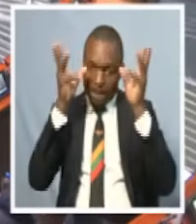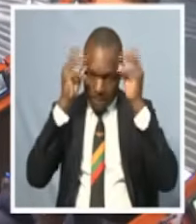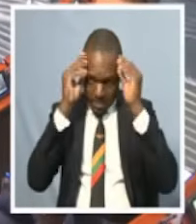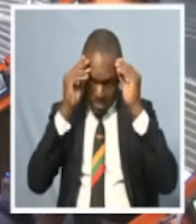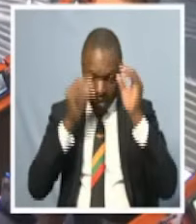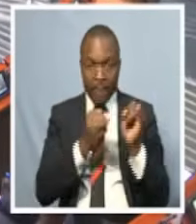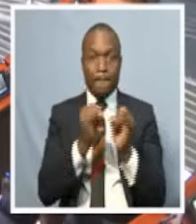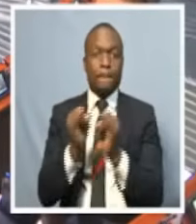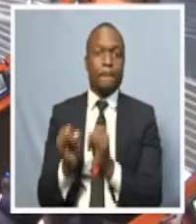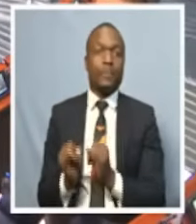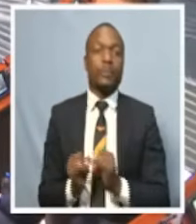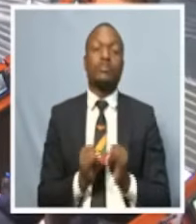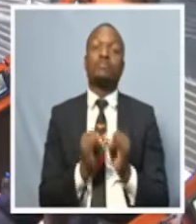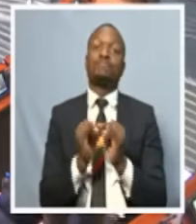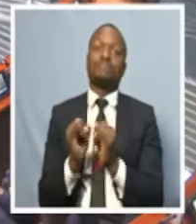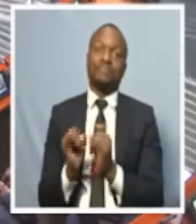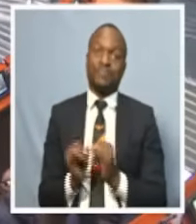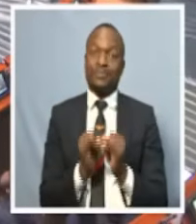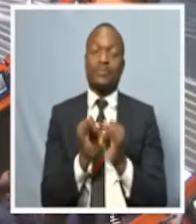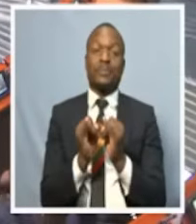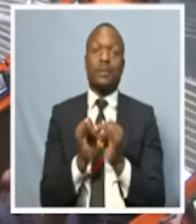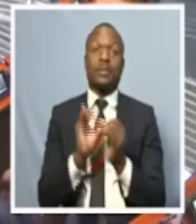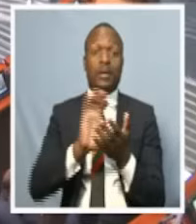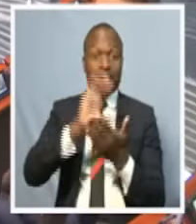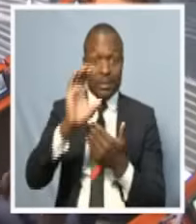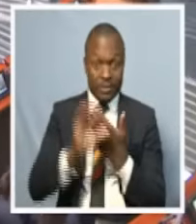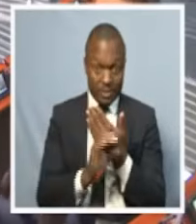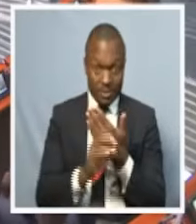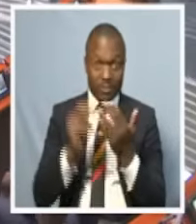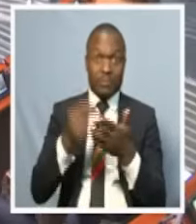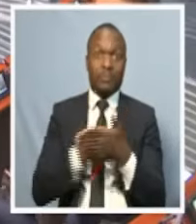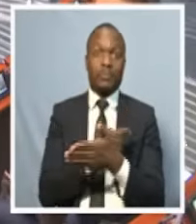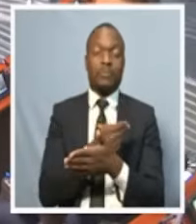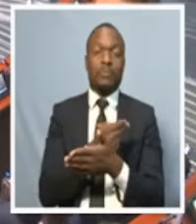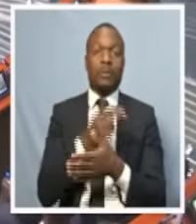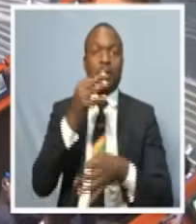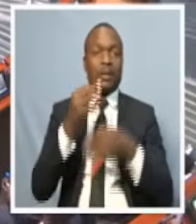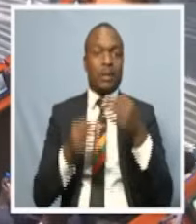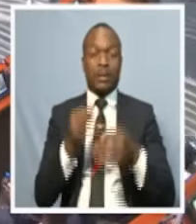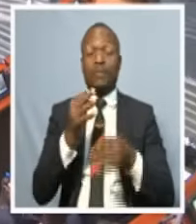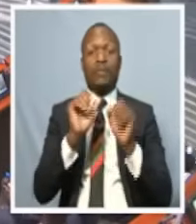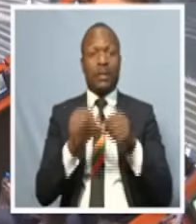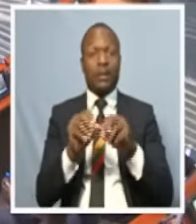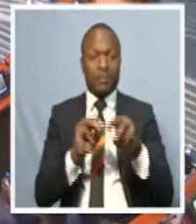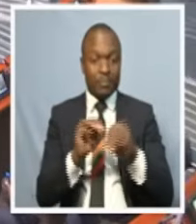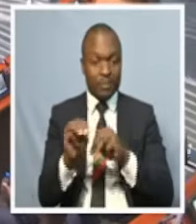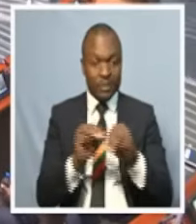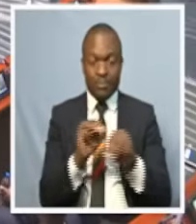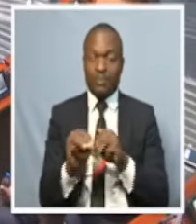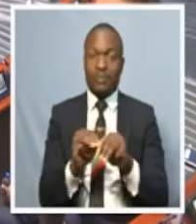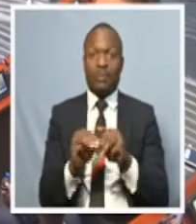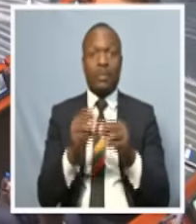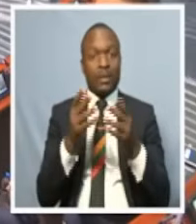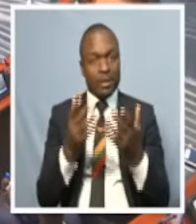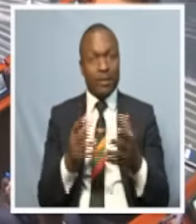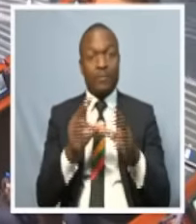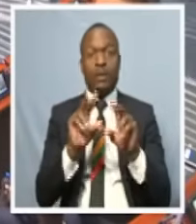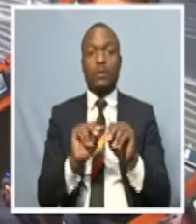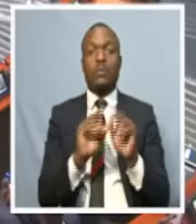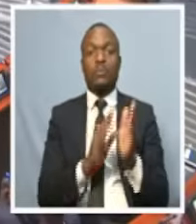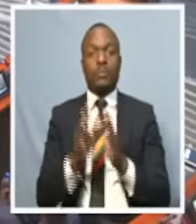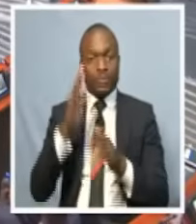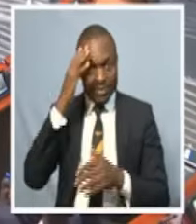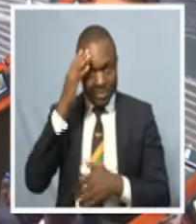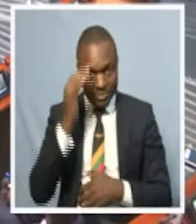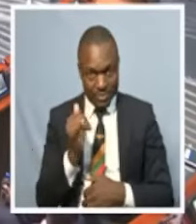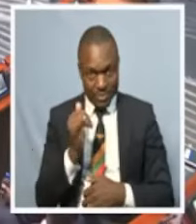the government has any plans to employ additional teachers. If so, when the plans will be implemented, and if there are no such plans, he